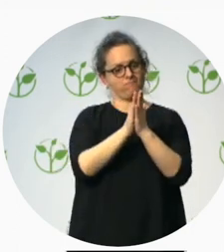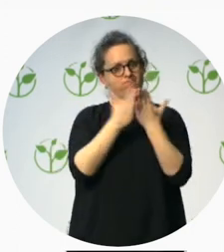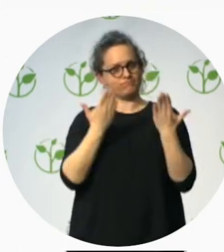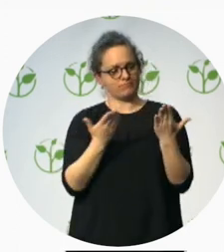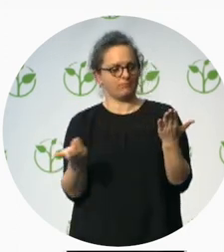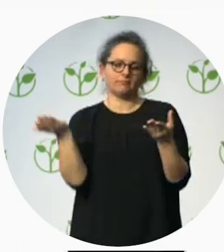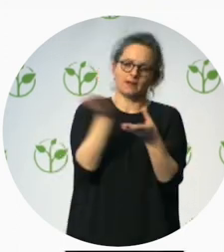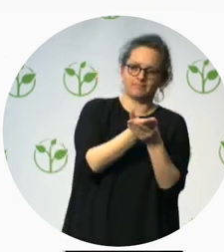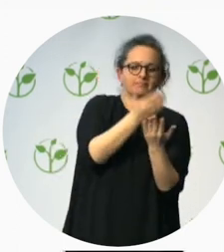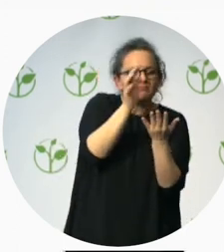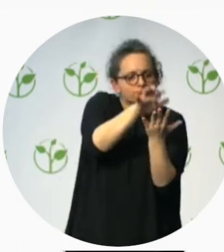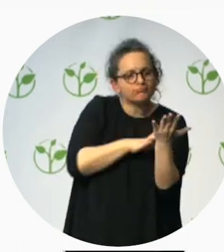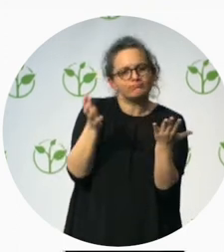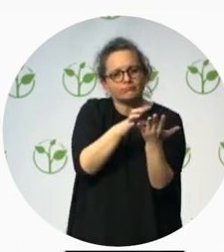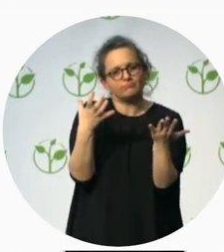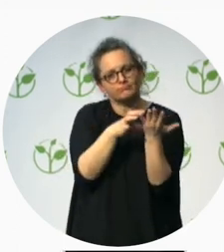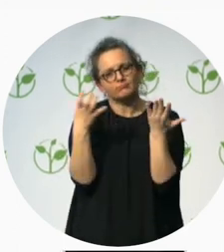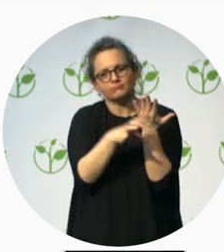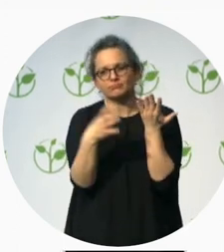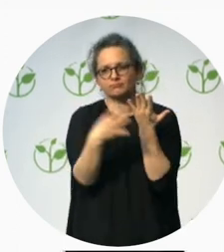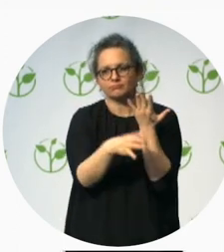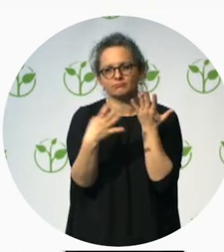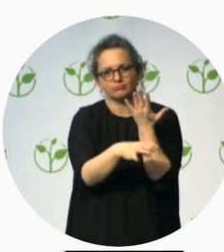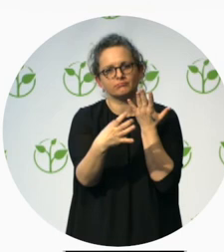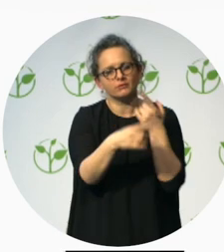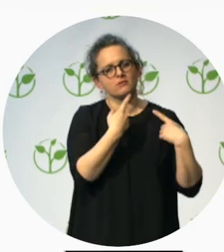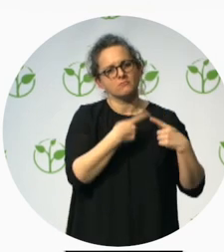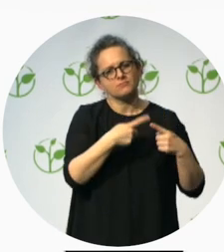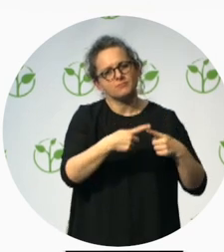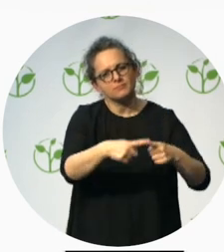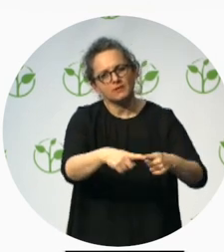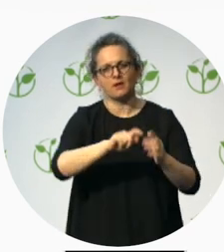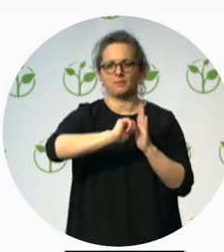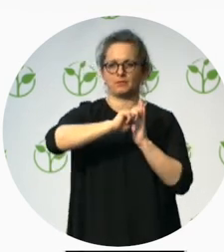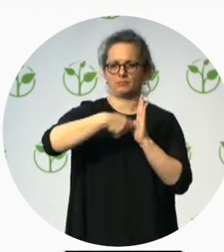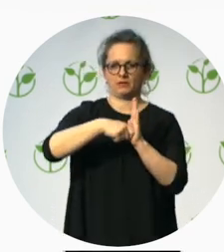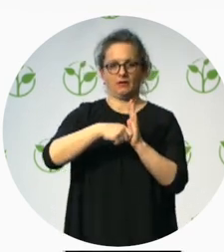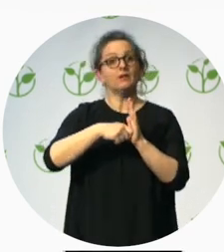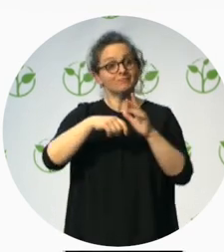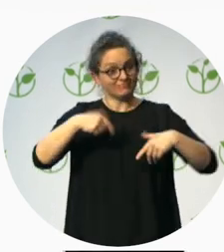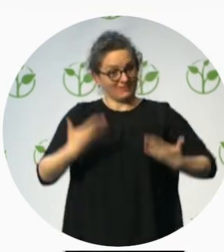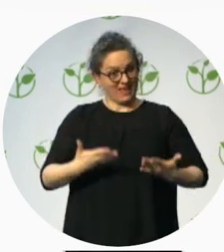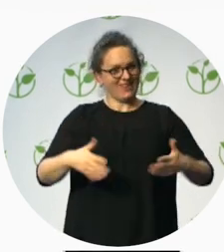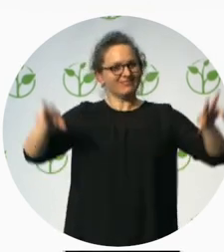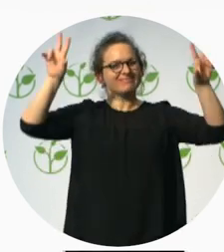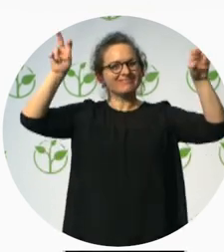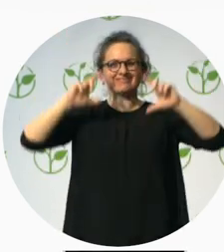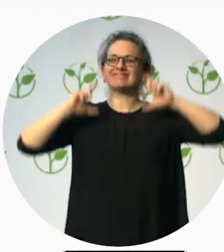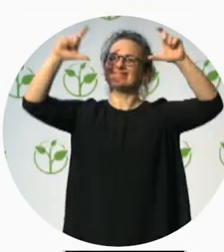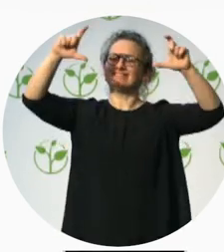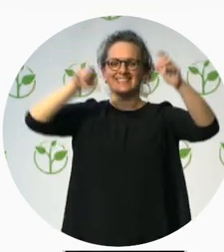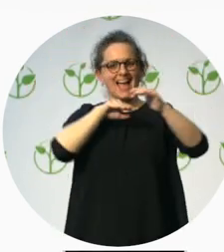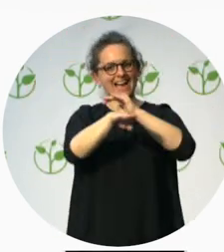for the second time as part of our 4 years circle, which also